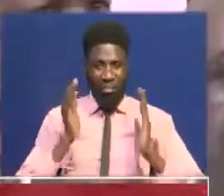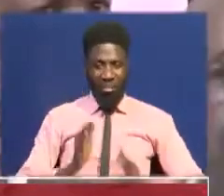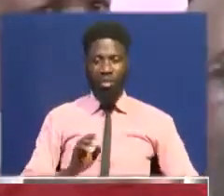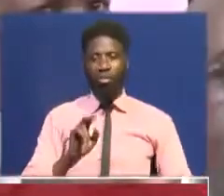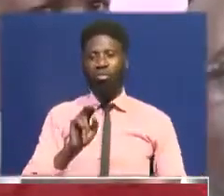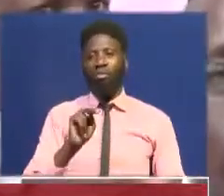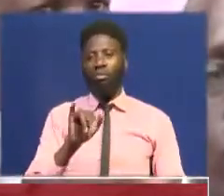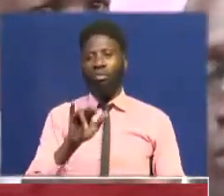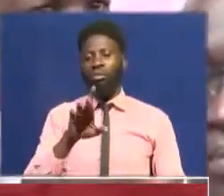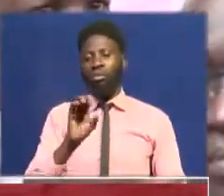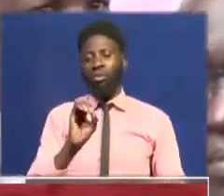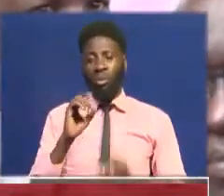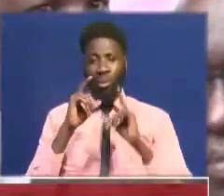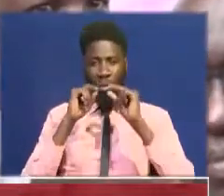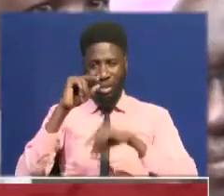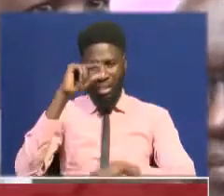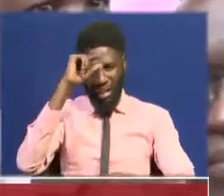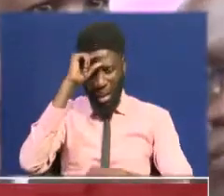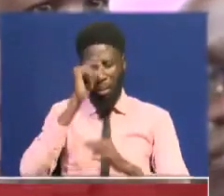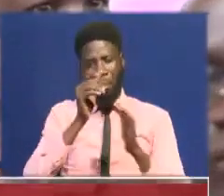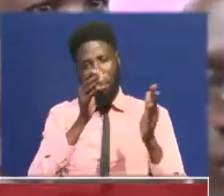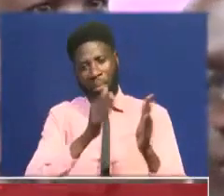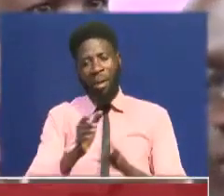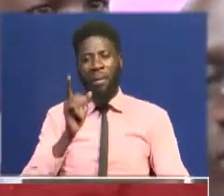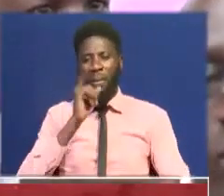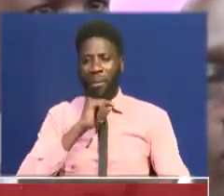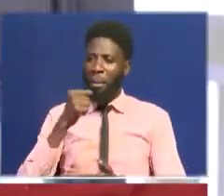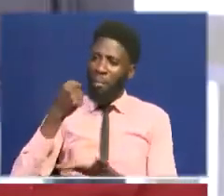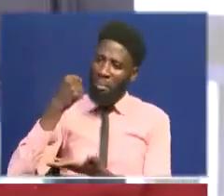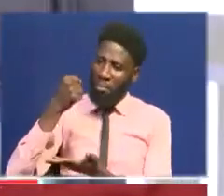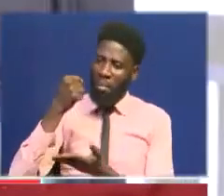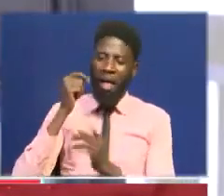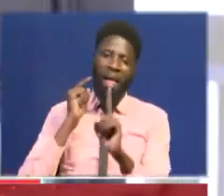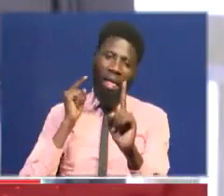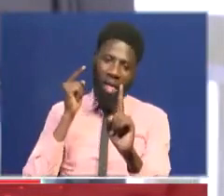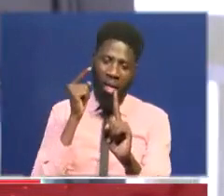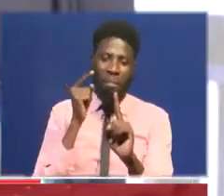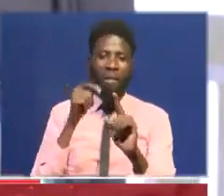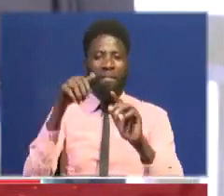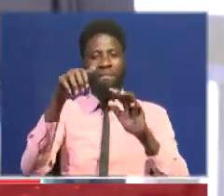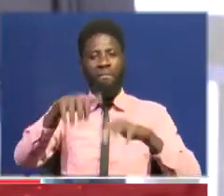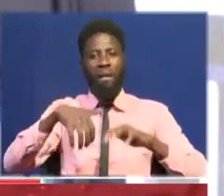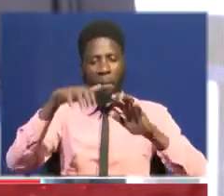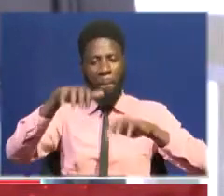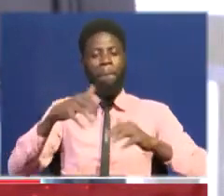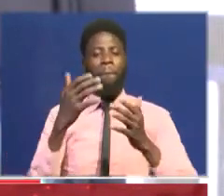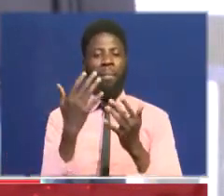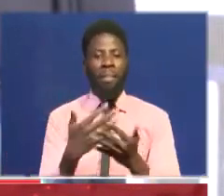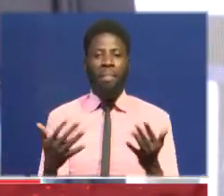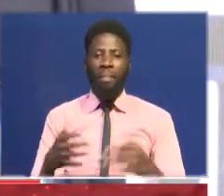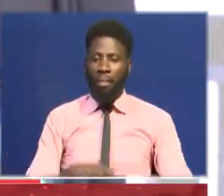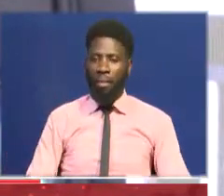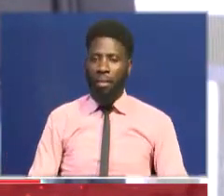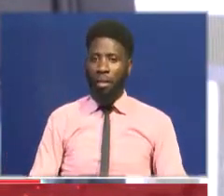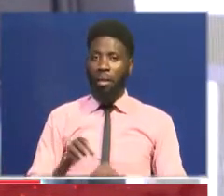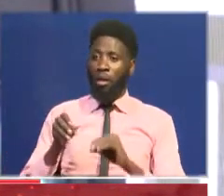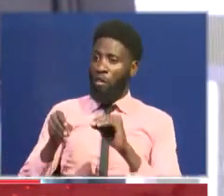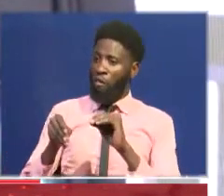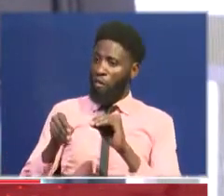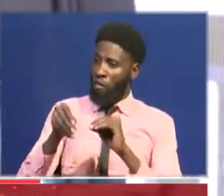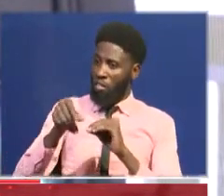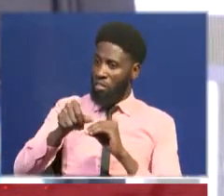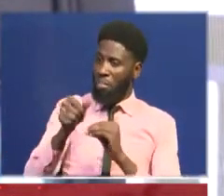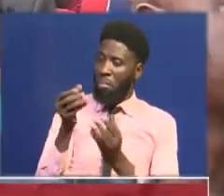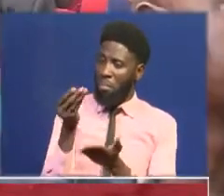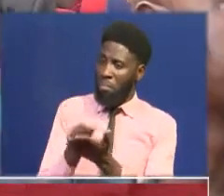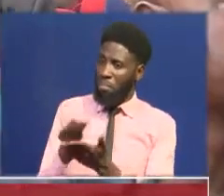had enhanced budgetary allocation for farm inputs. Na ile fertilizer tunanunua tukienda bele is what we